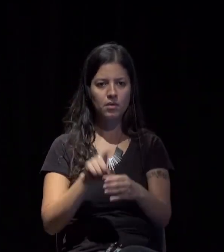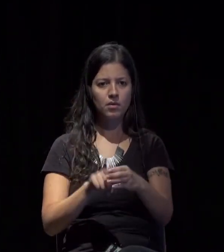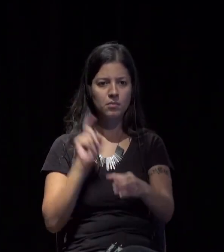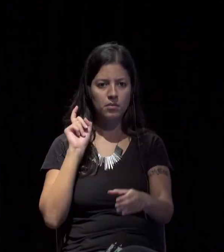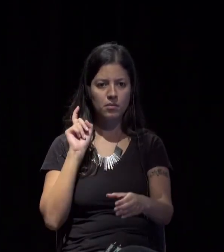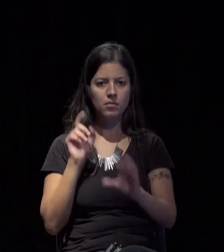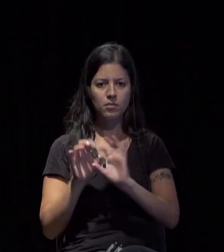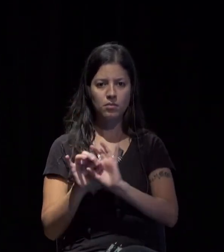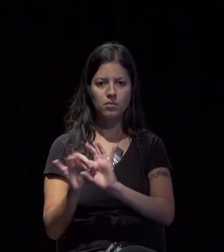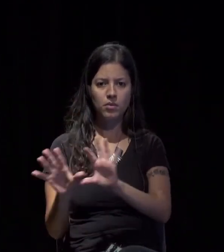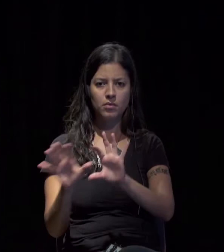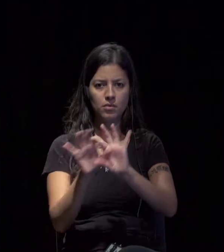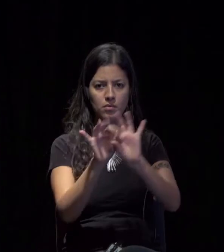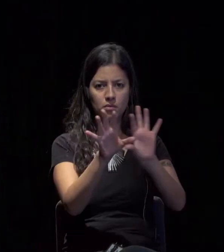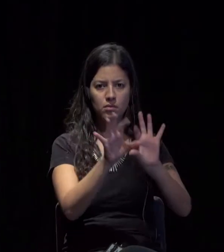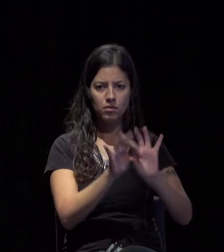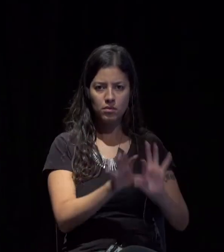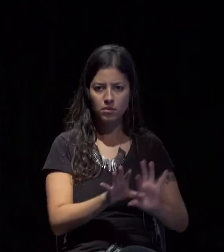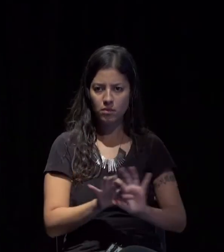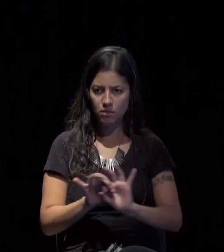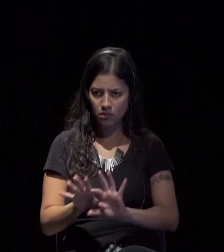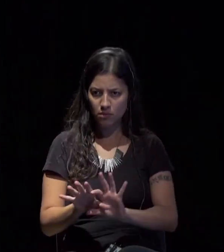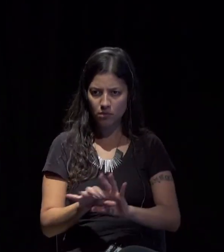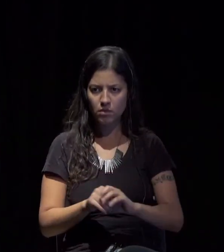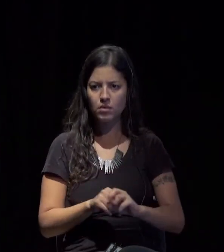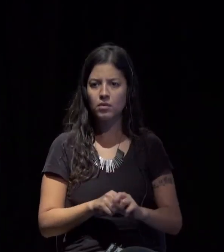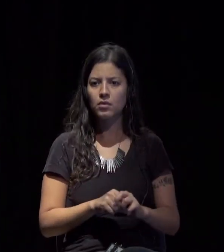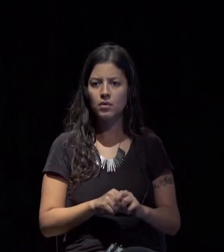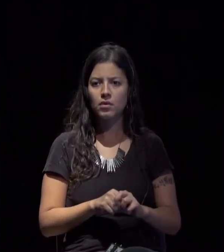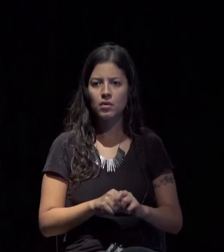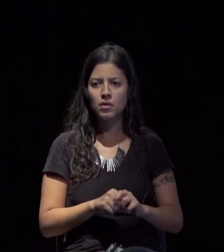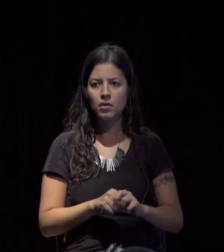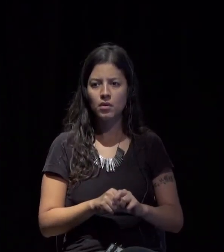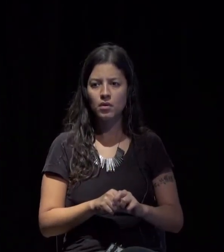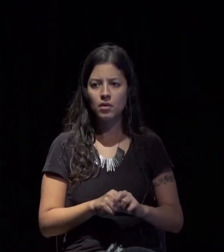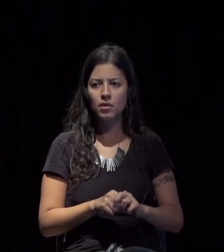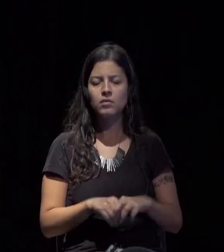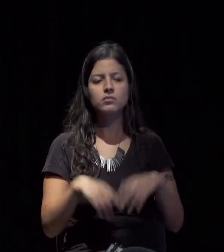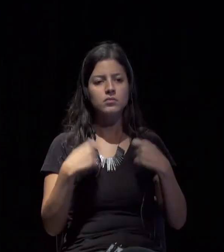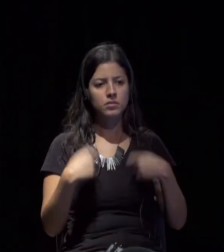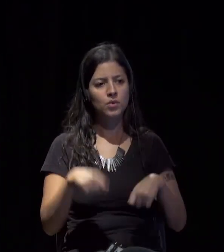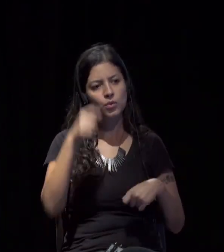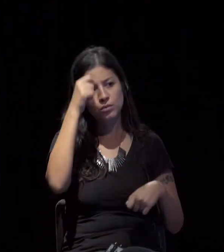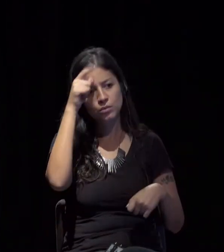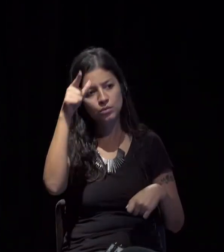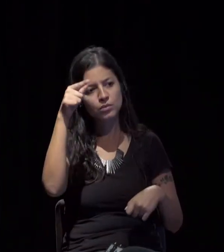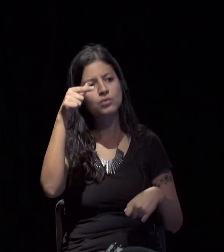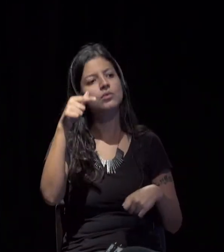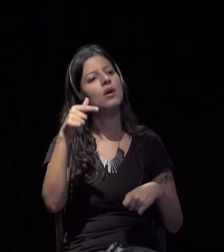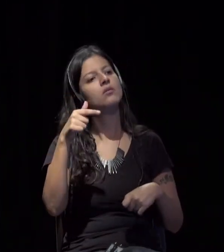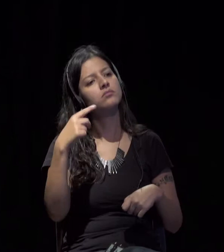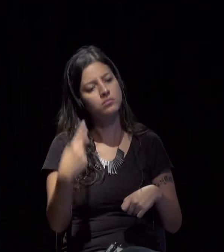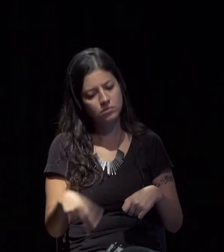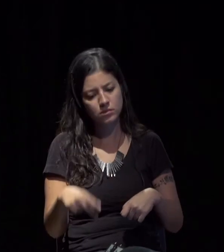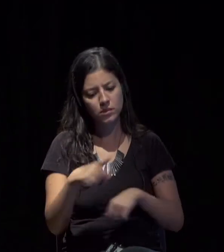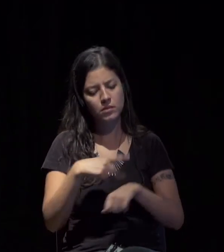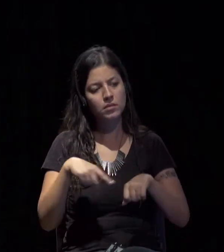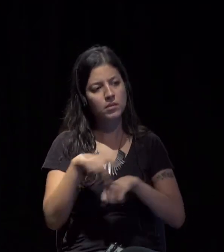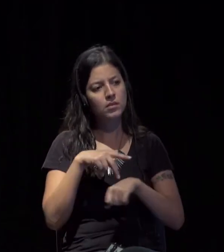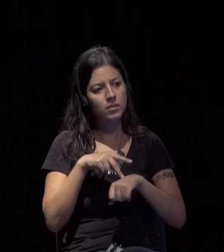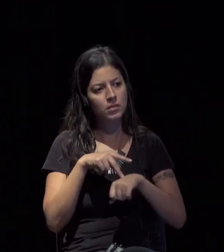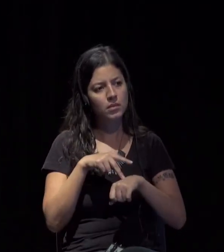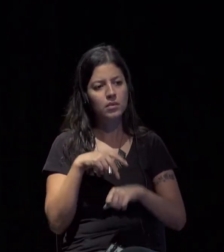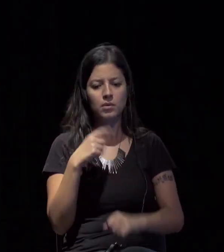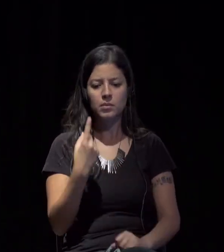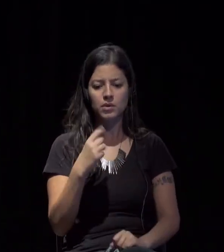for the production of national culture by Frantz Fanon in 1959. The post-colonial modernists, compelled by